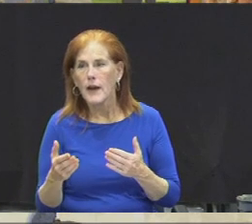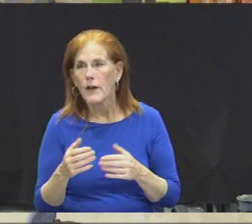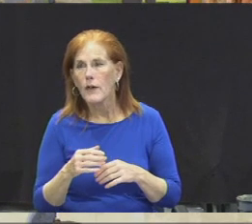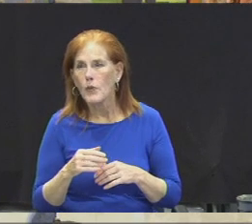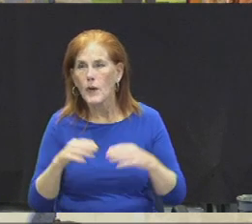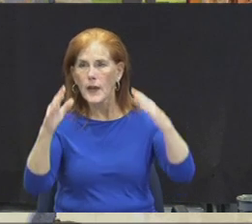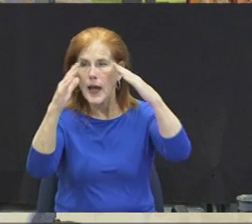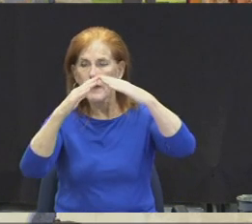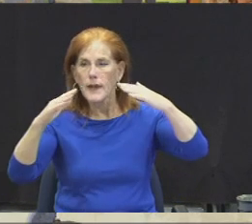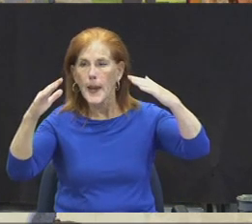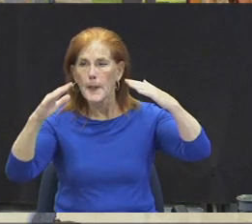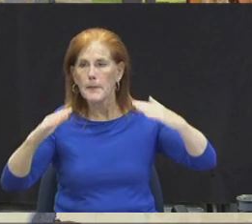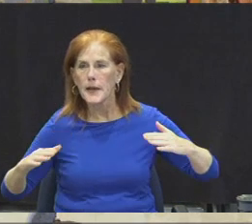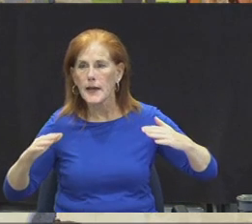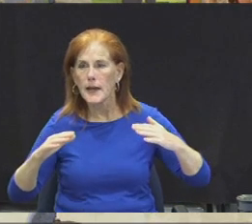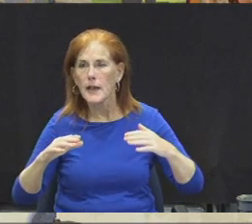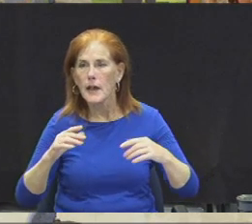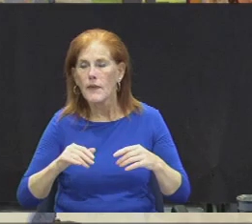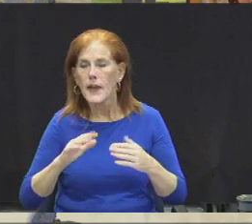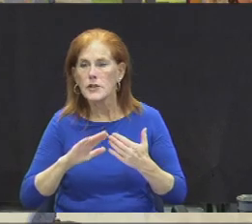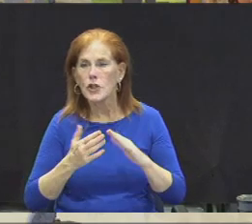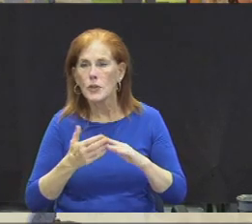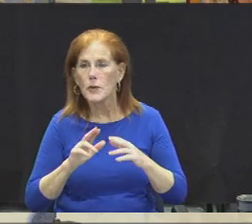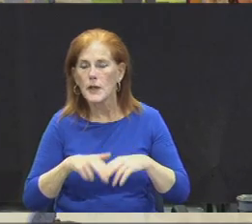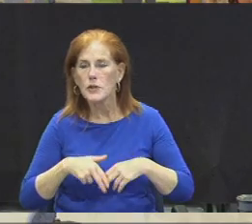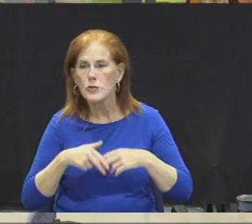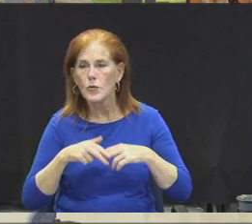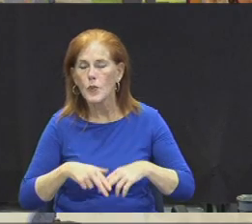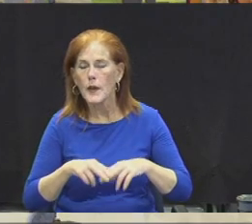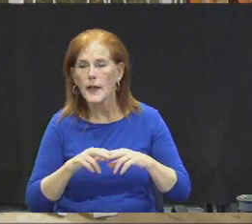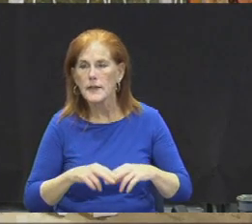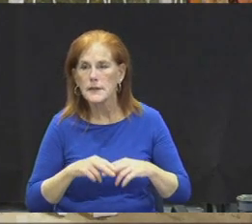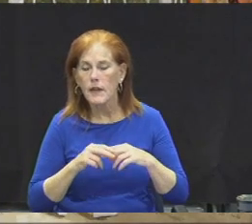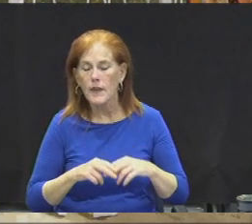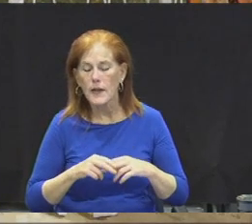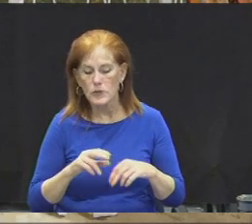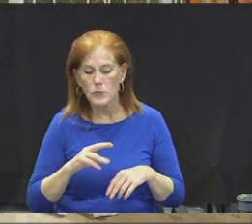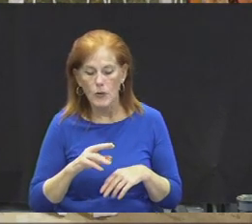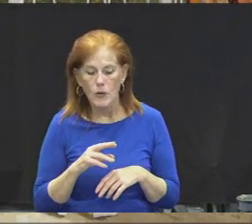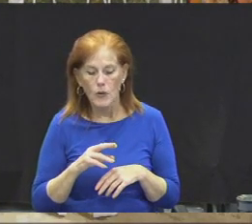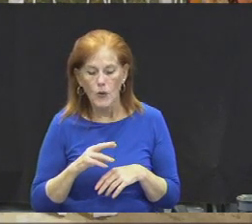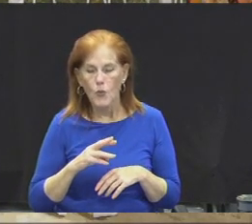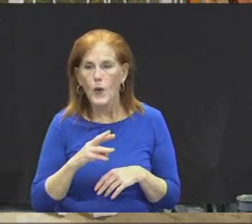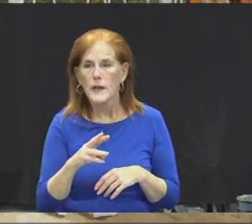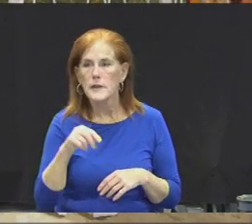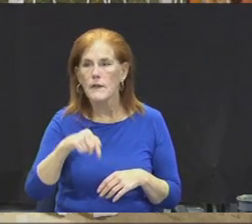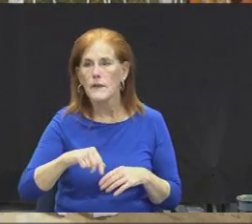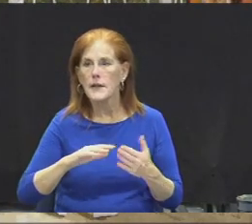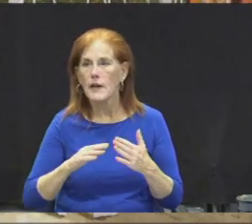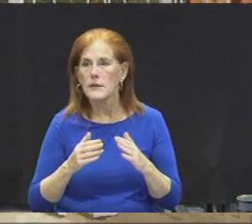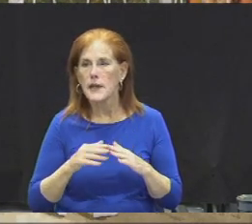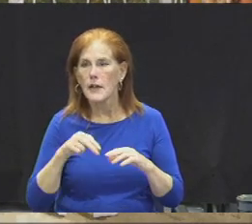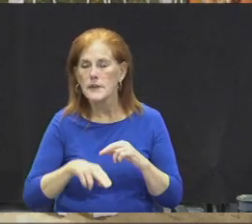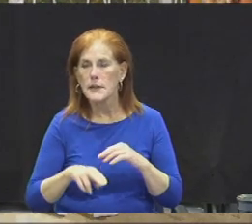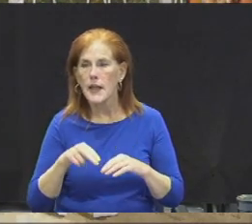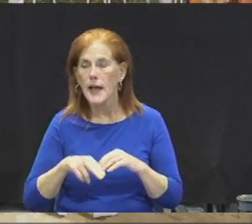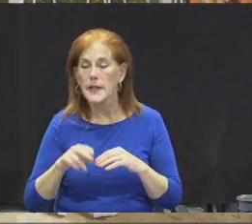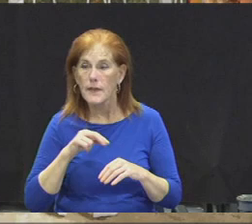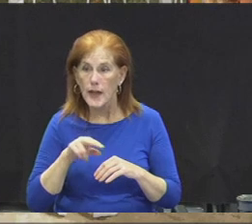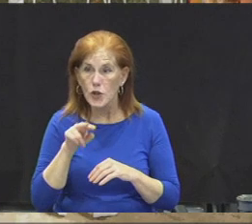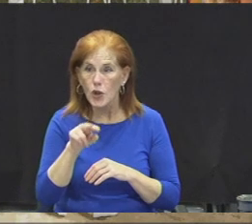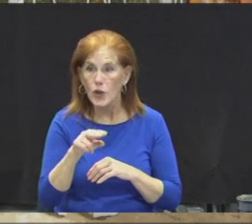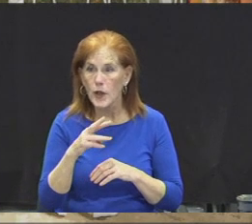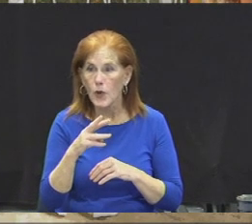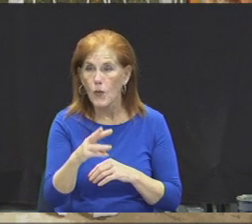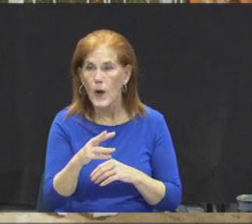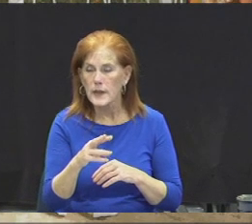overhead. This is the community swings, which is just west of the downtown slides. You can get a sense this is now looking west. The slides feature